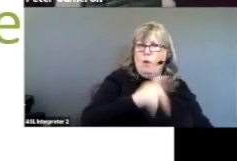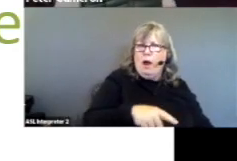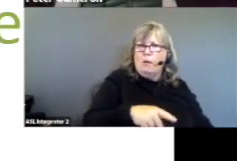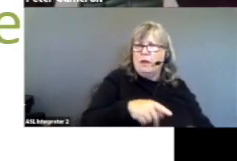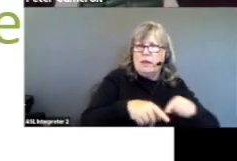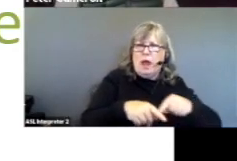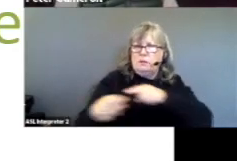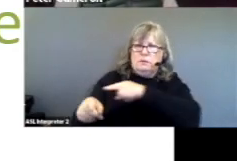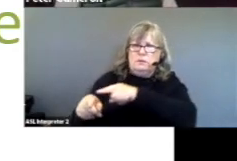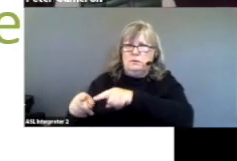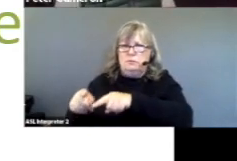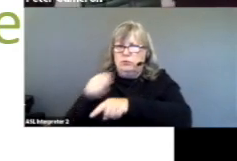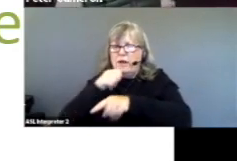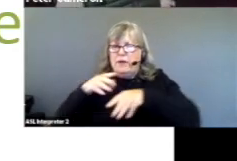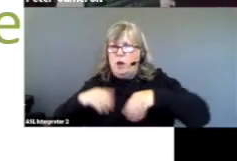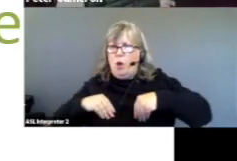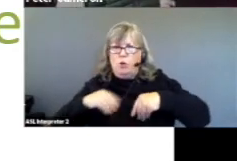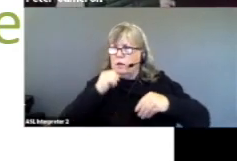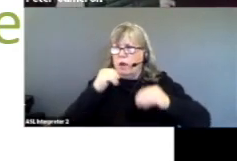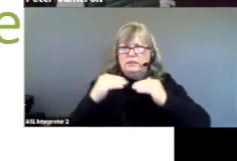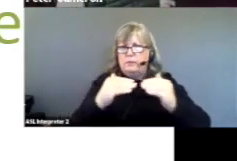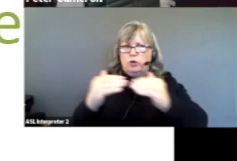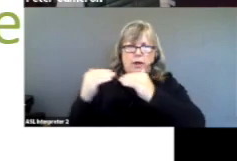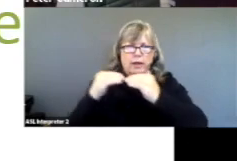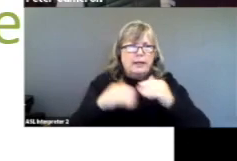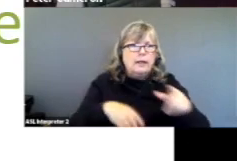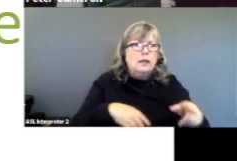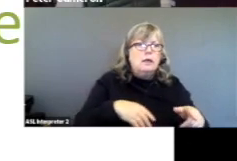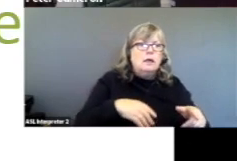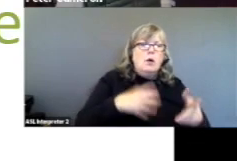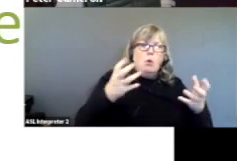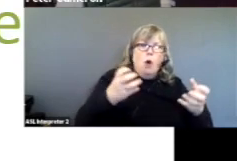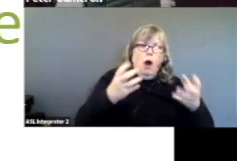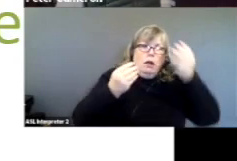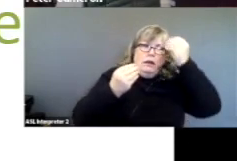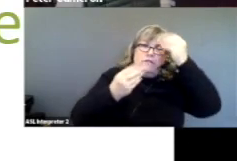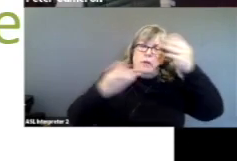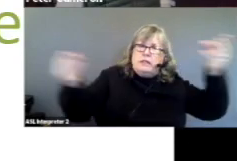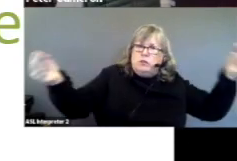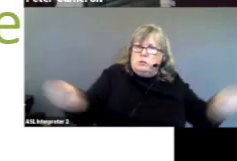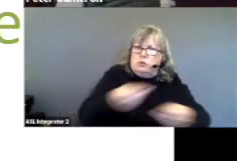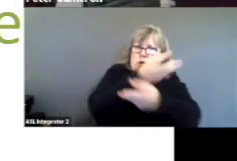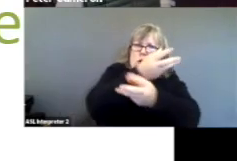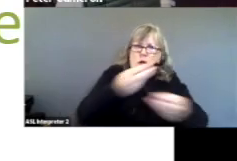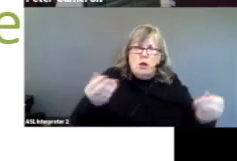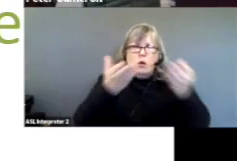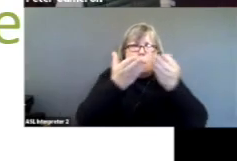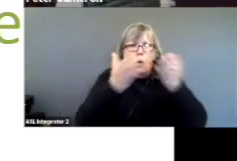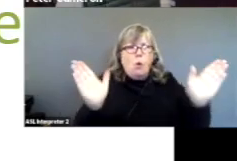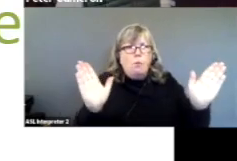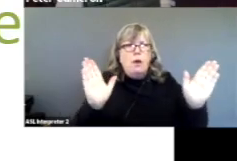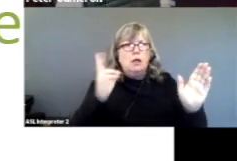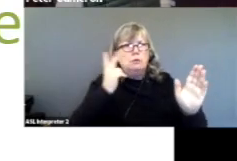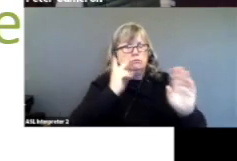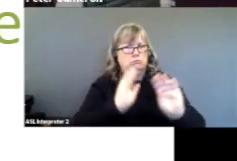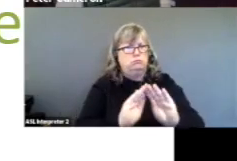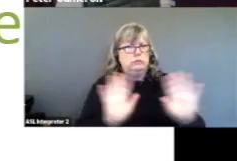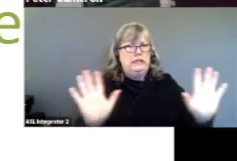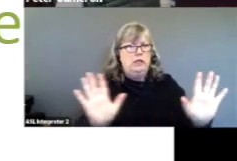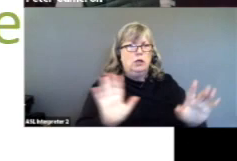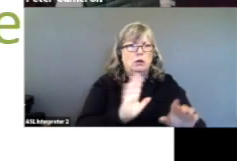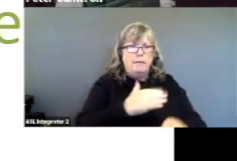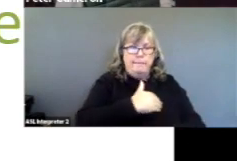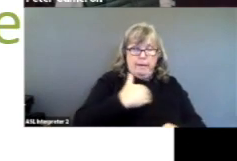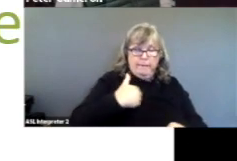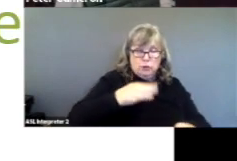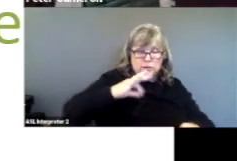education, training, and information sharing so that it's open and transparent, that the members benefit, that the workers benefit,